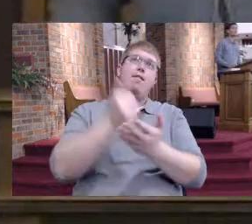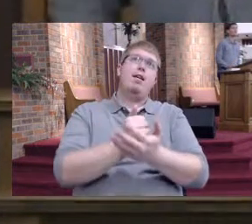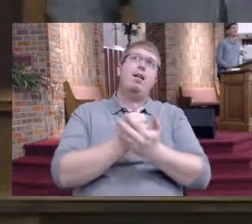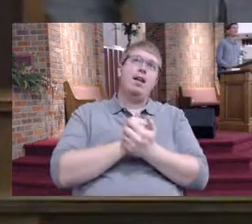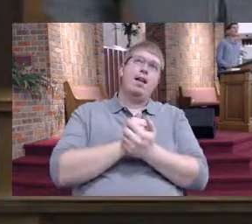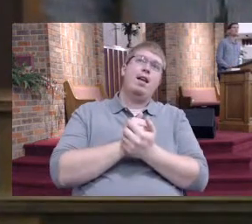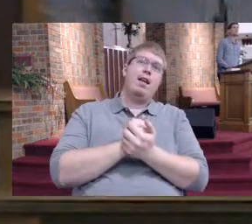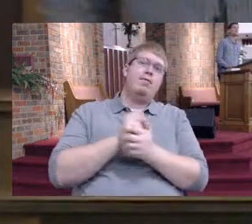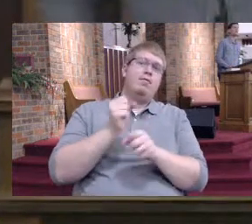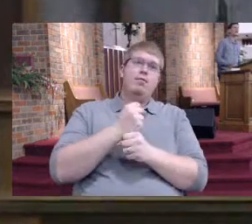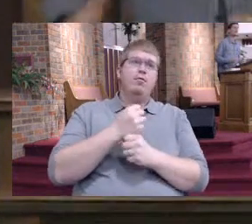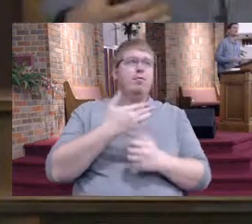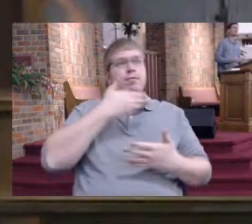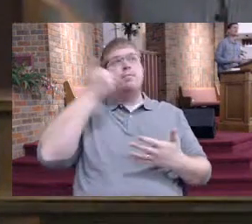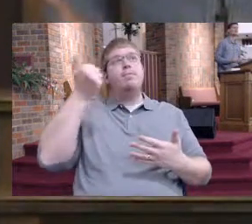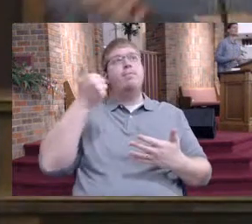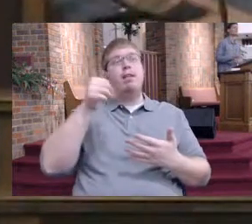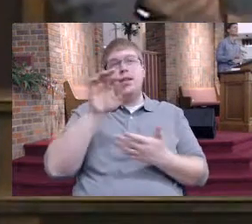healing, whatever it may be. But